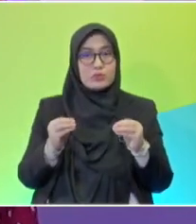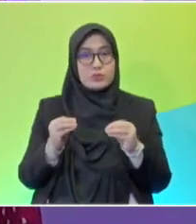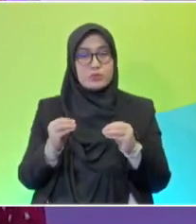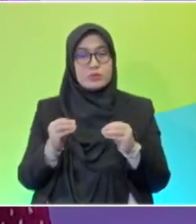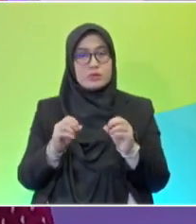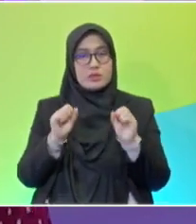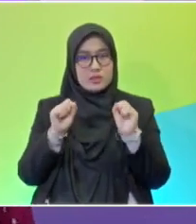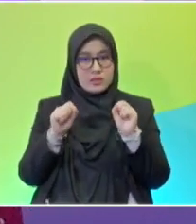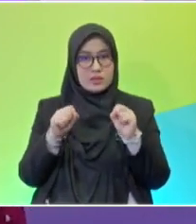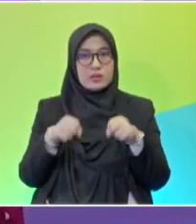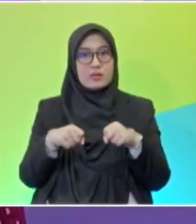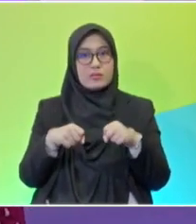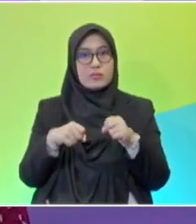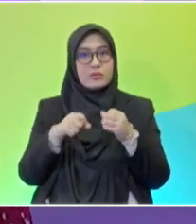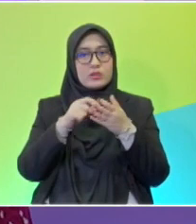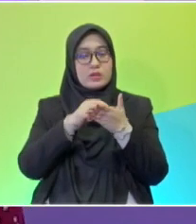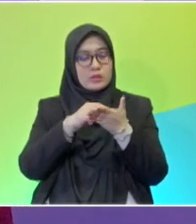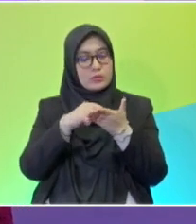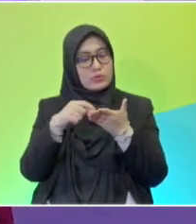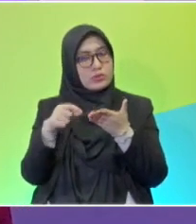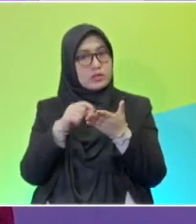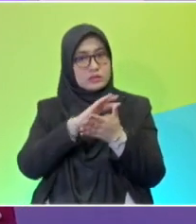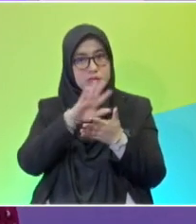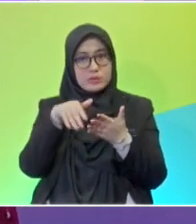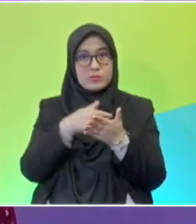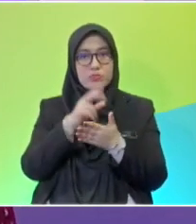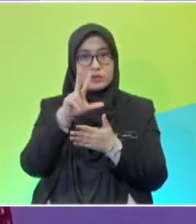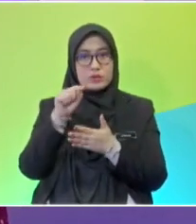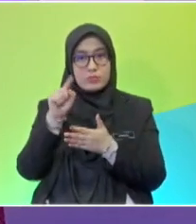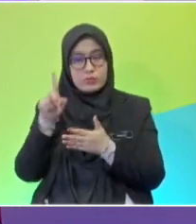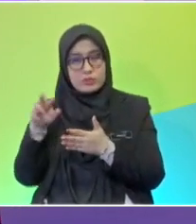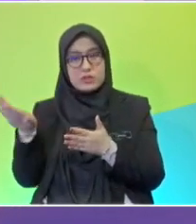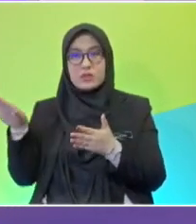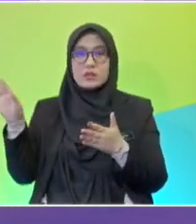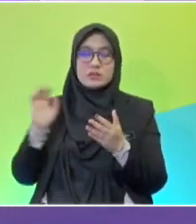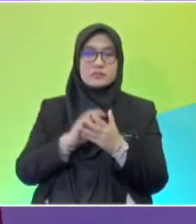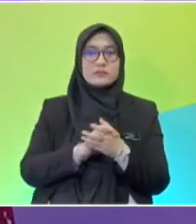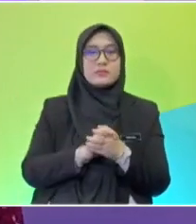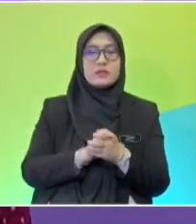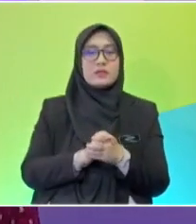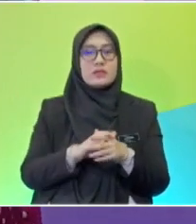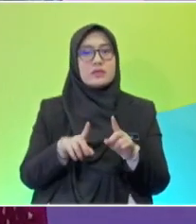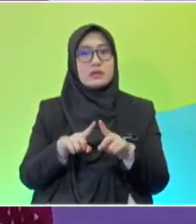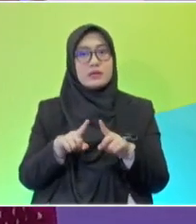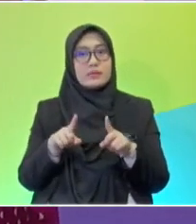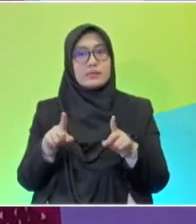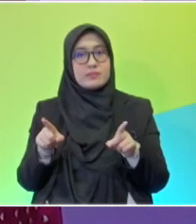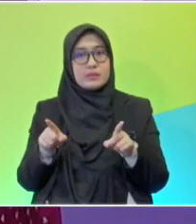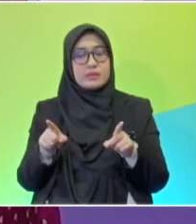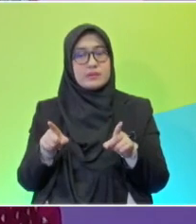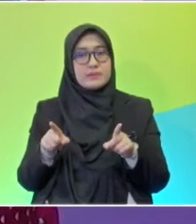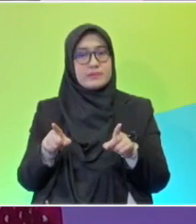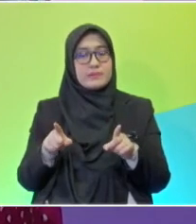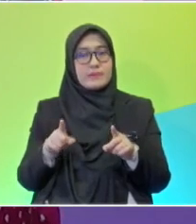the 3.1, and then they add on the listening to the next column. I find that to be a little bit messy. So I find it easier